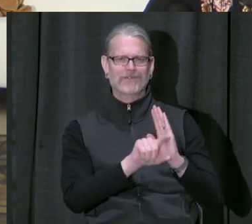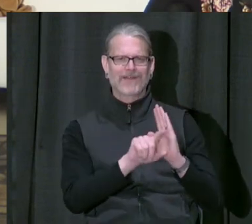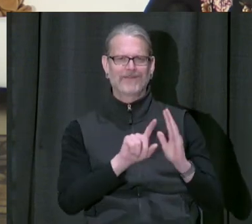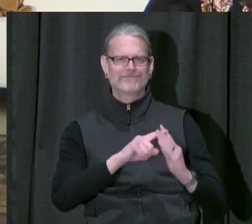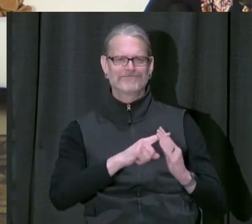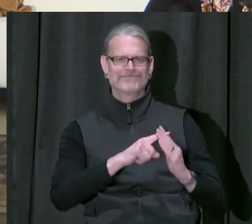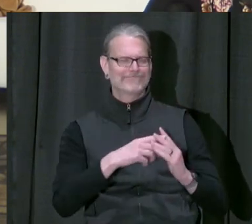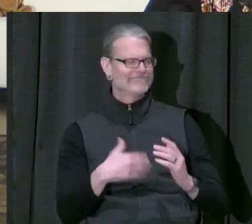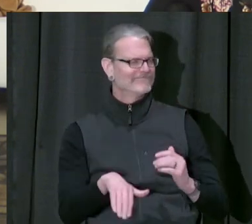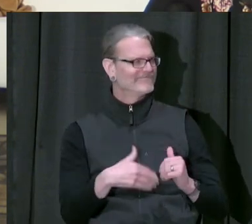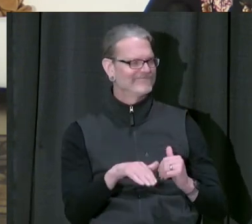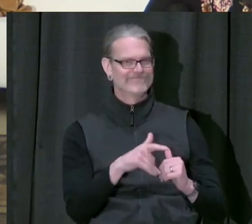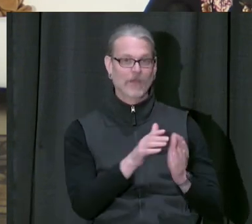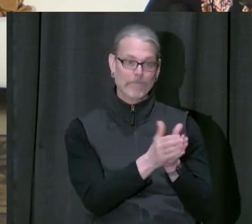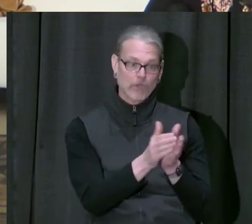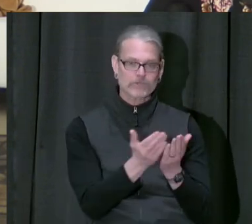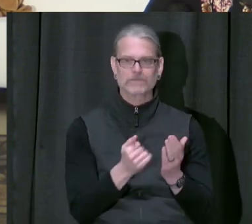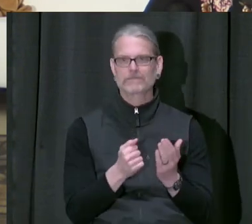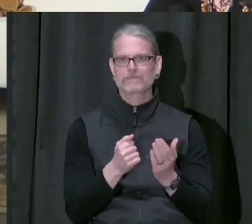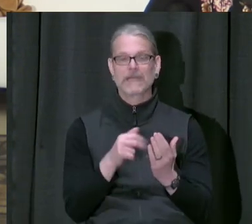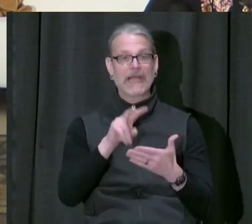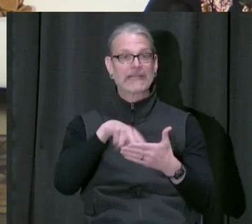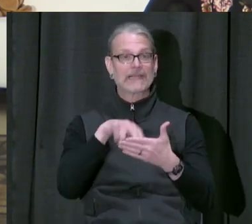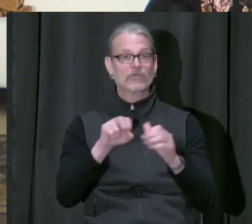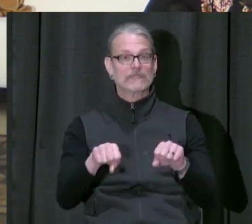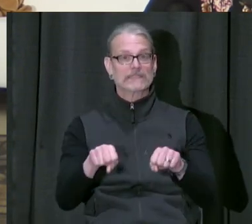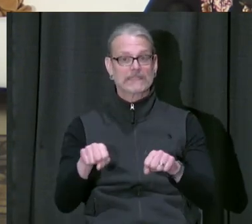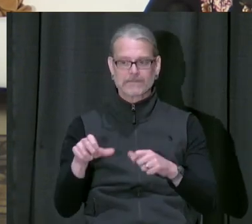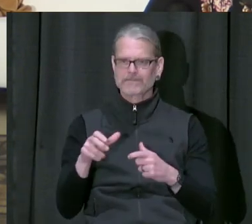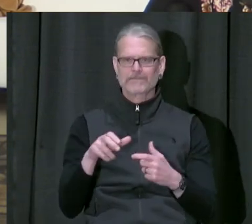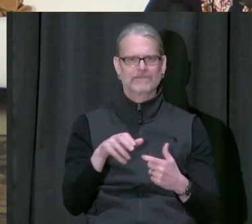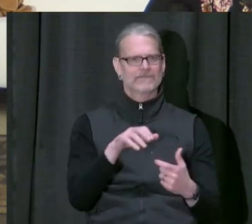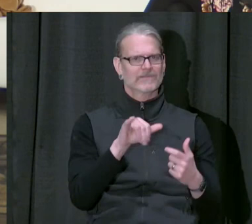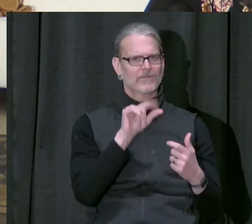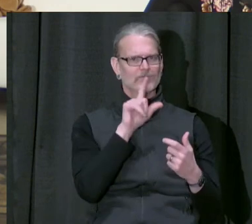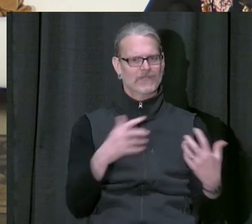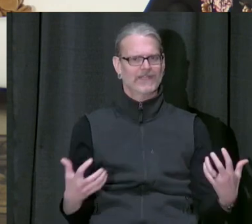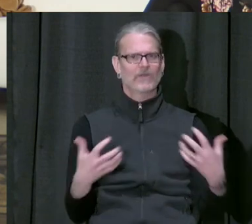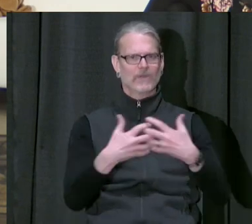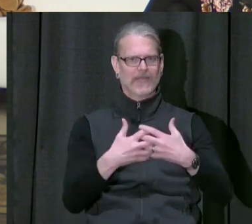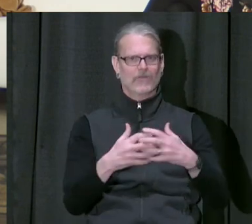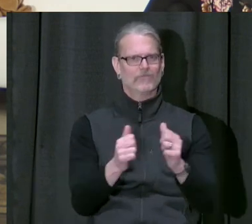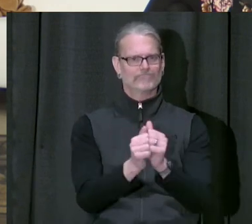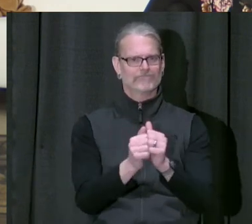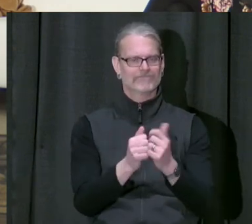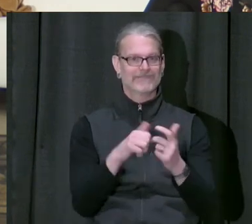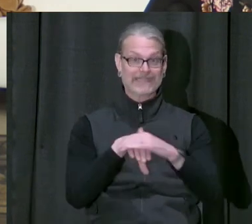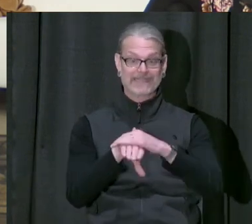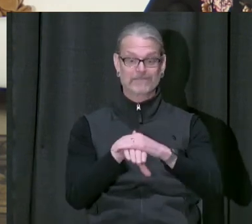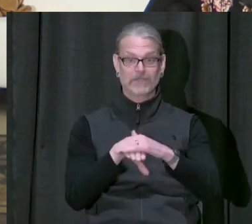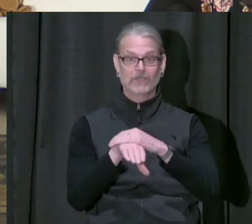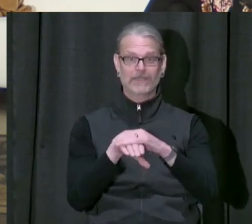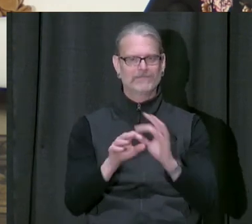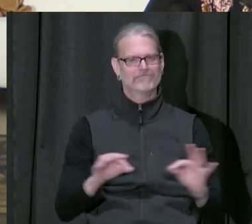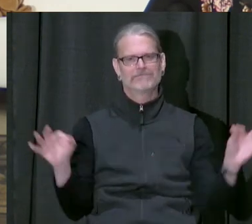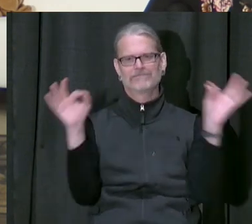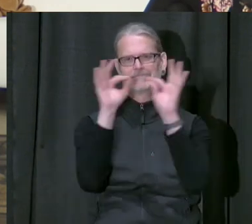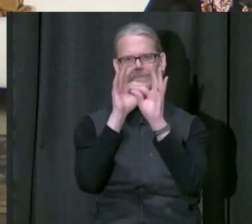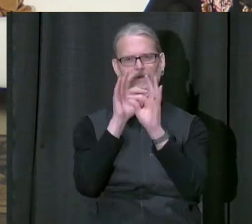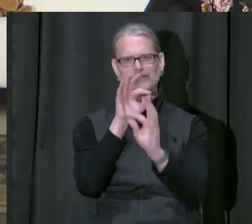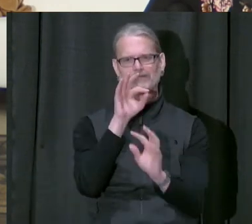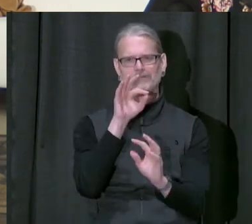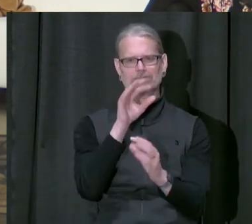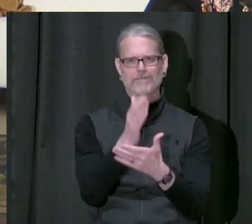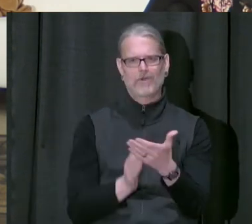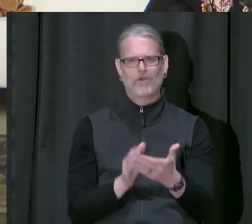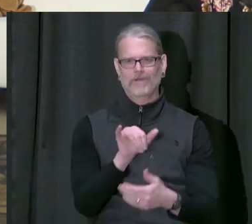know, books and literacy and education, they really go together, and accessibility is such a great part of